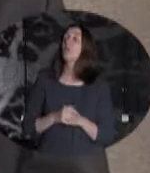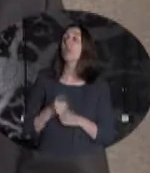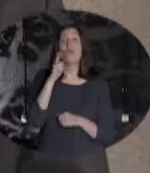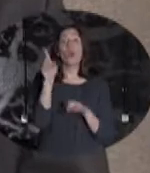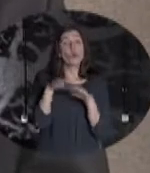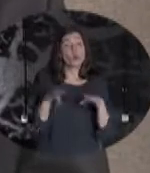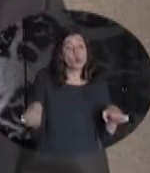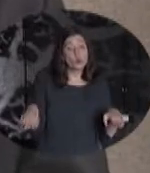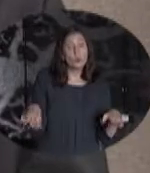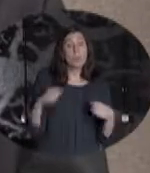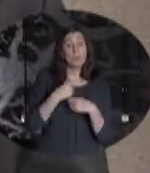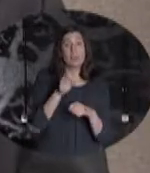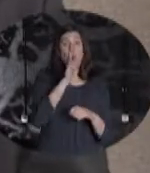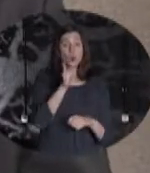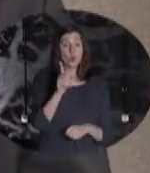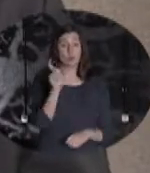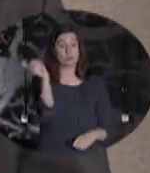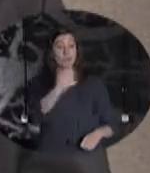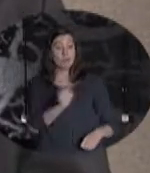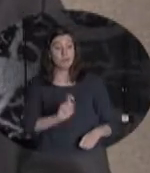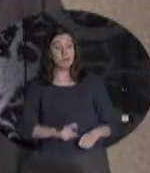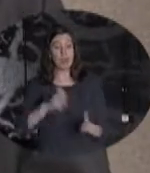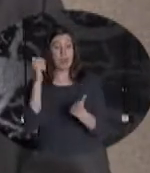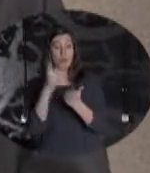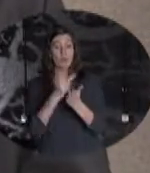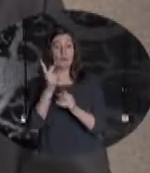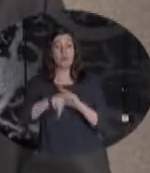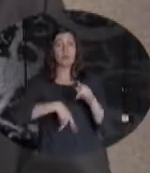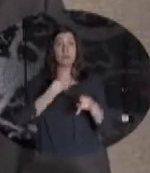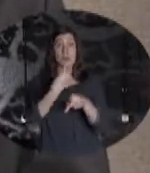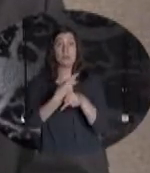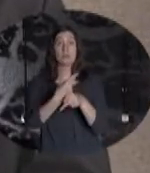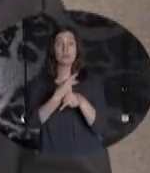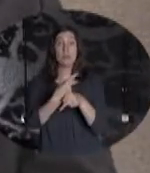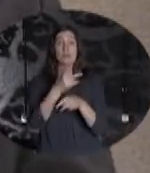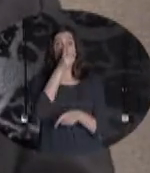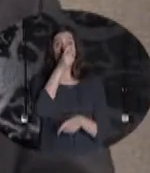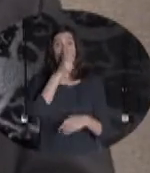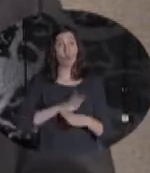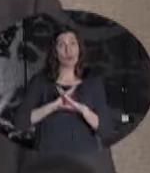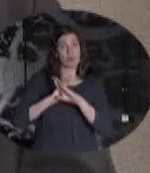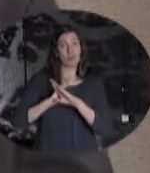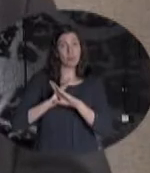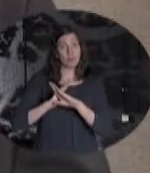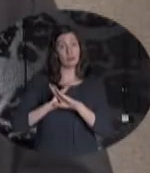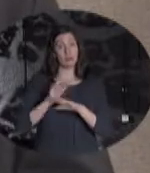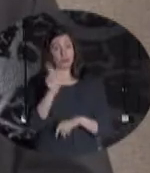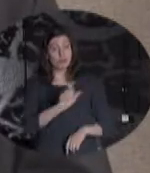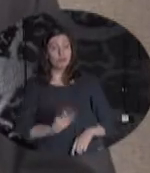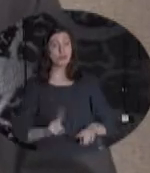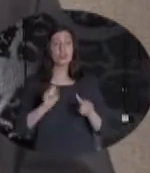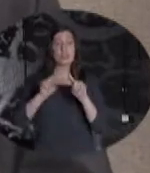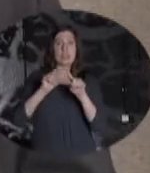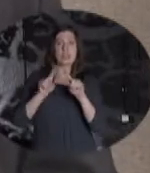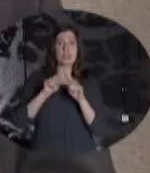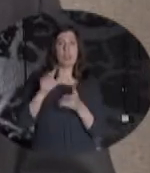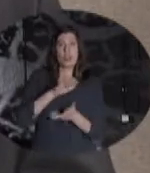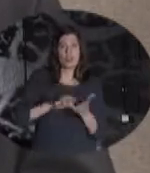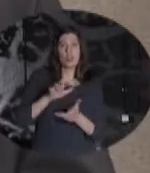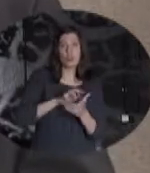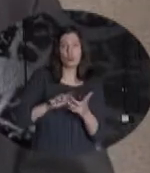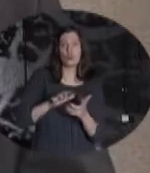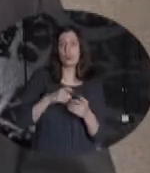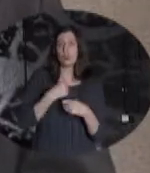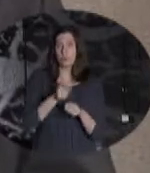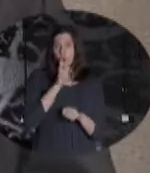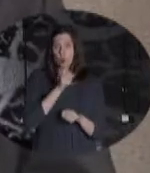kids, making sure that you're spraying an approved type of bug repellent on your kids. There are different concentrations that are safe for kids to use that may